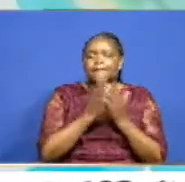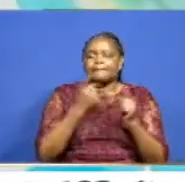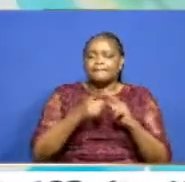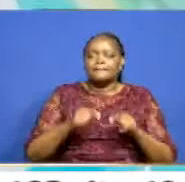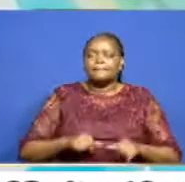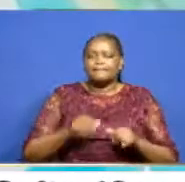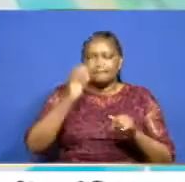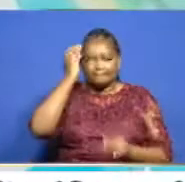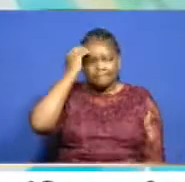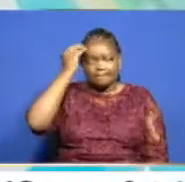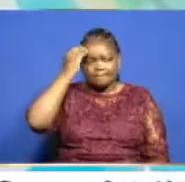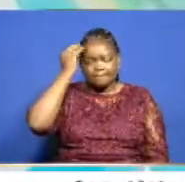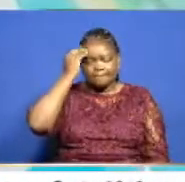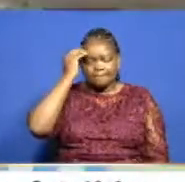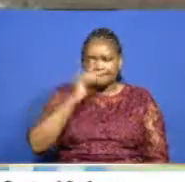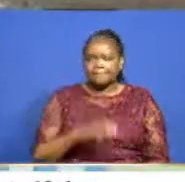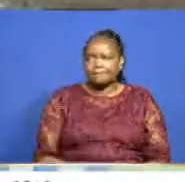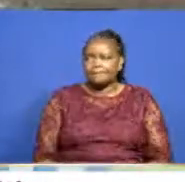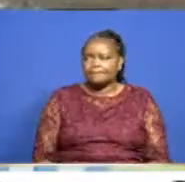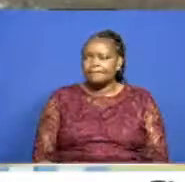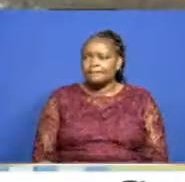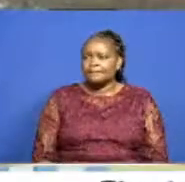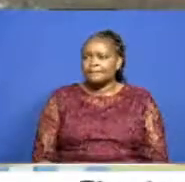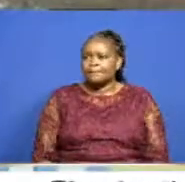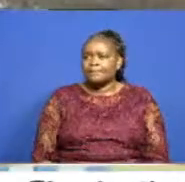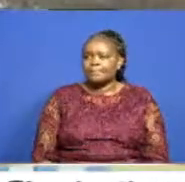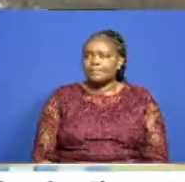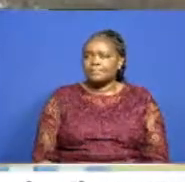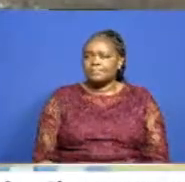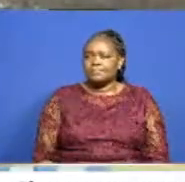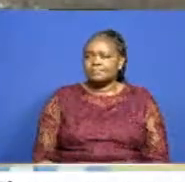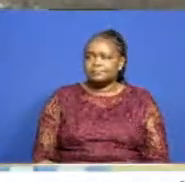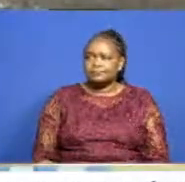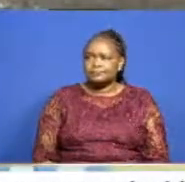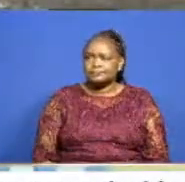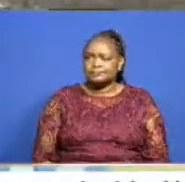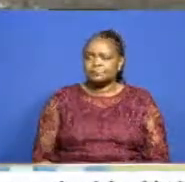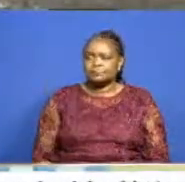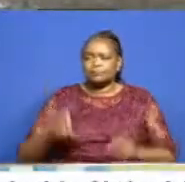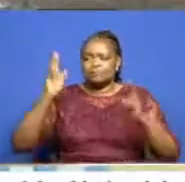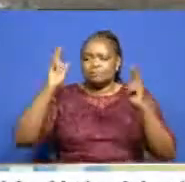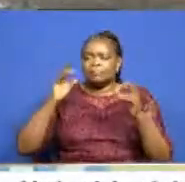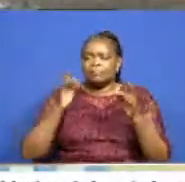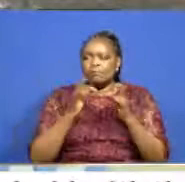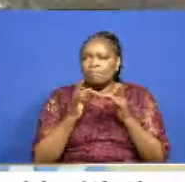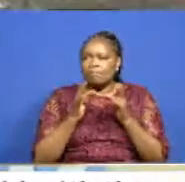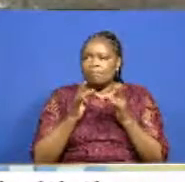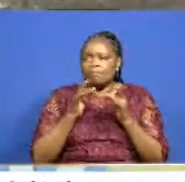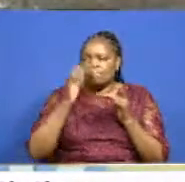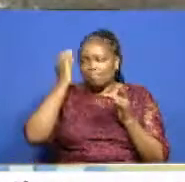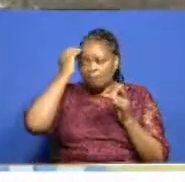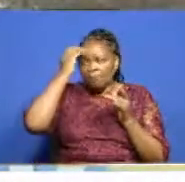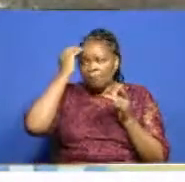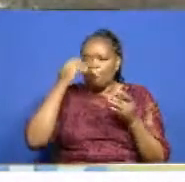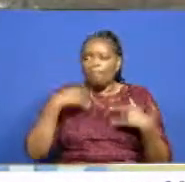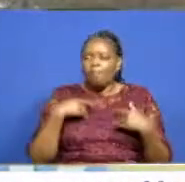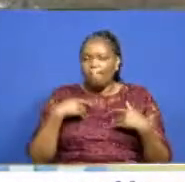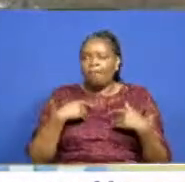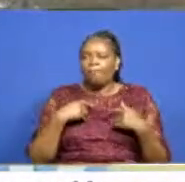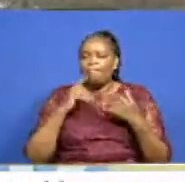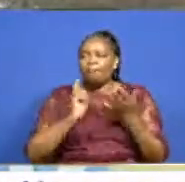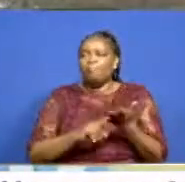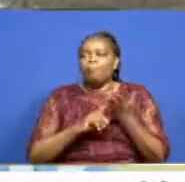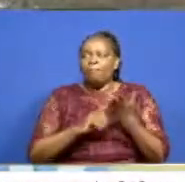Mm-hmm. Yeah. You know, the issue of online learning, now that you brought that up, has really brought a heated debate in terms